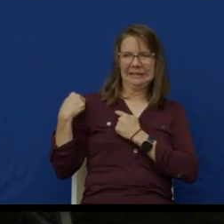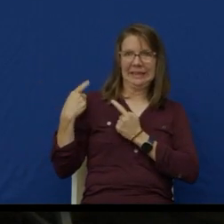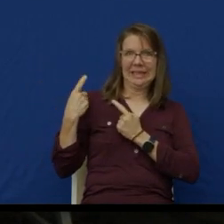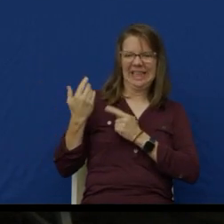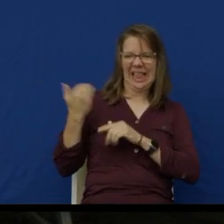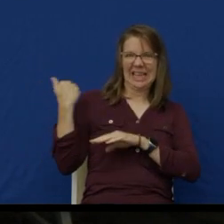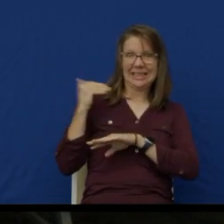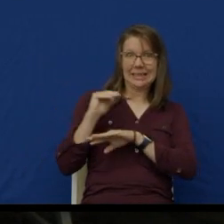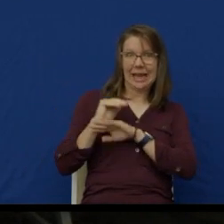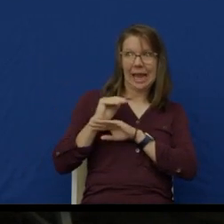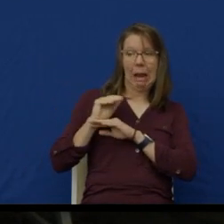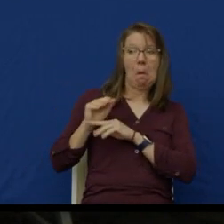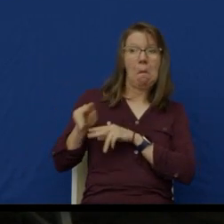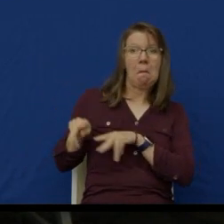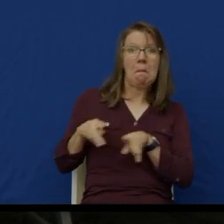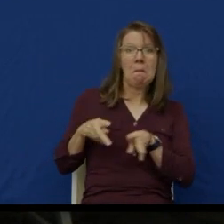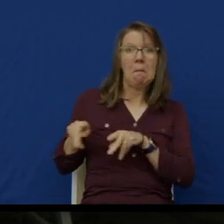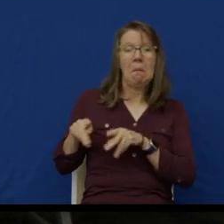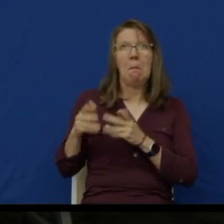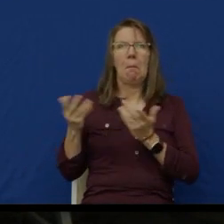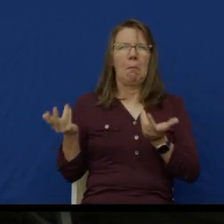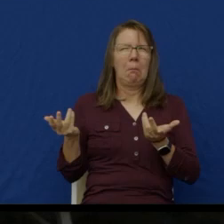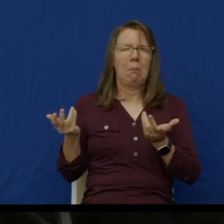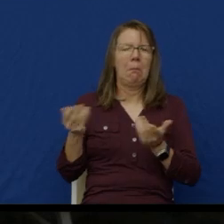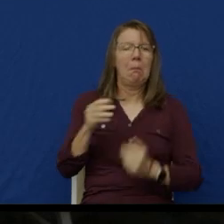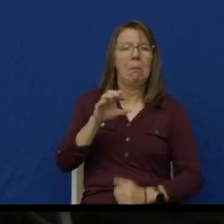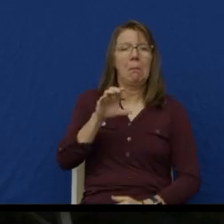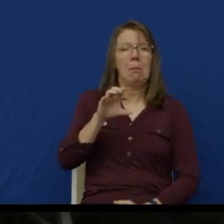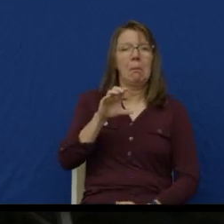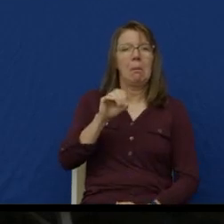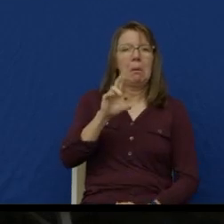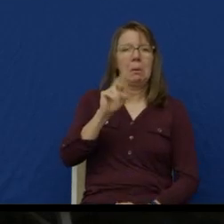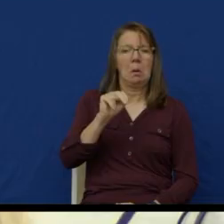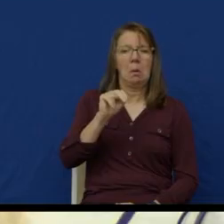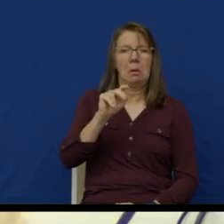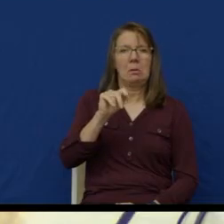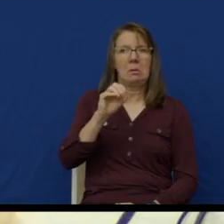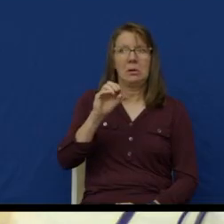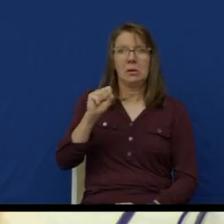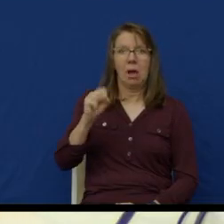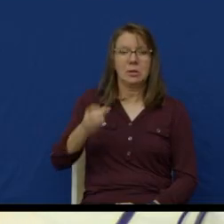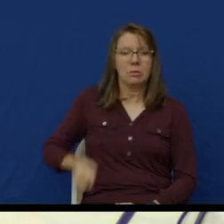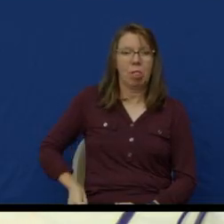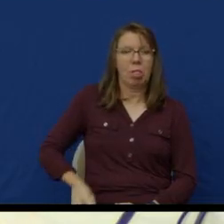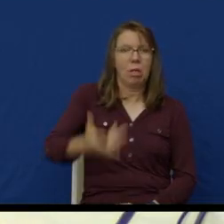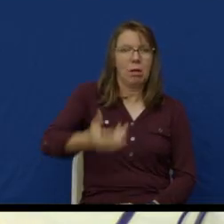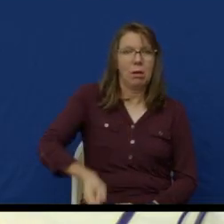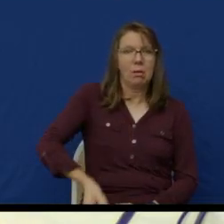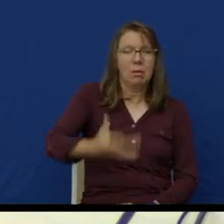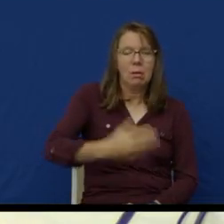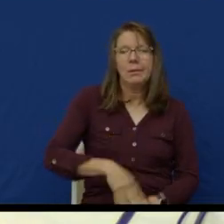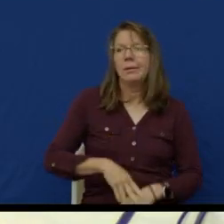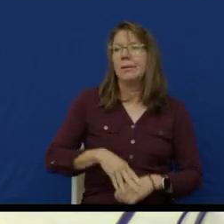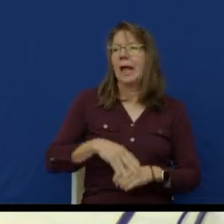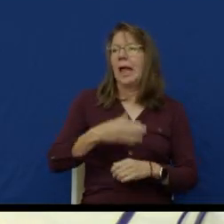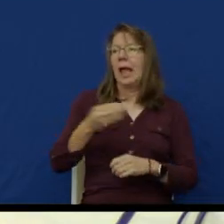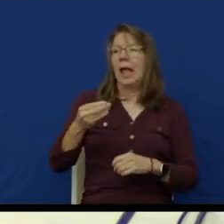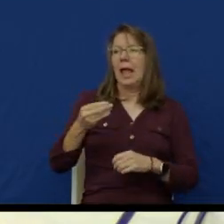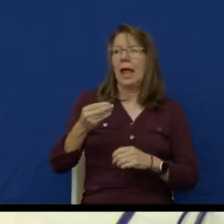times, corn toss and marshmallow roasting and